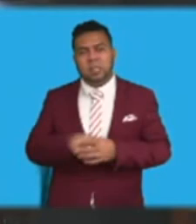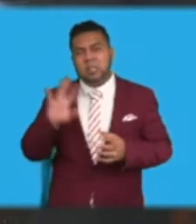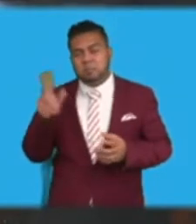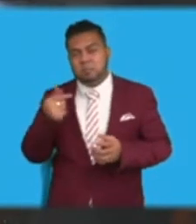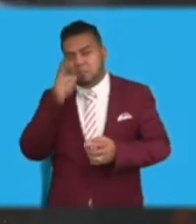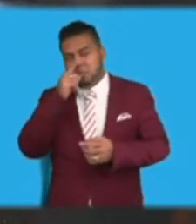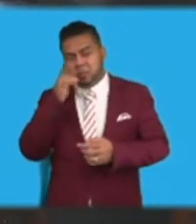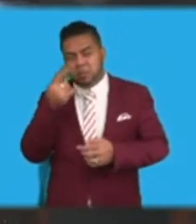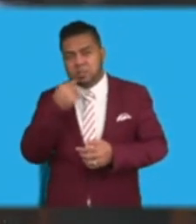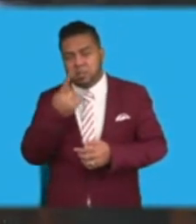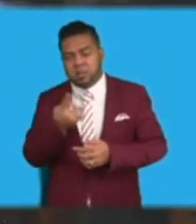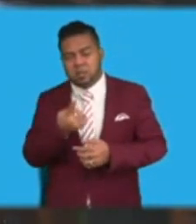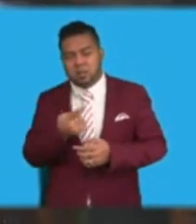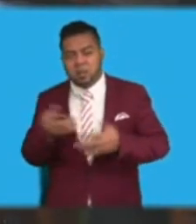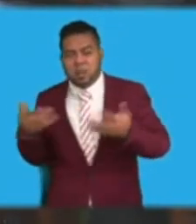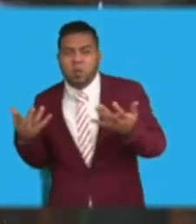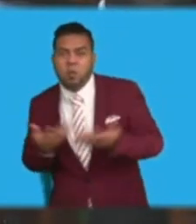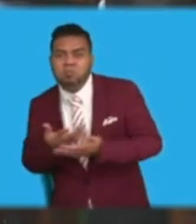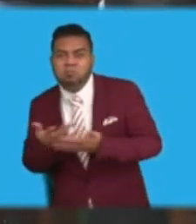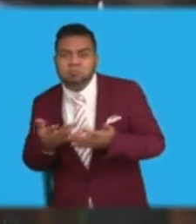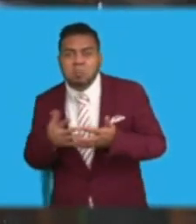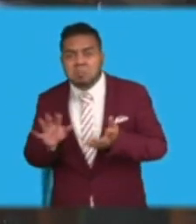oh, the massive flooding